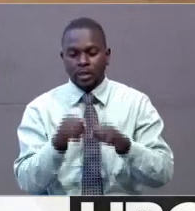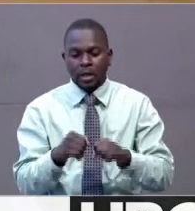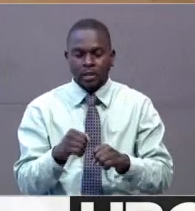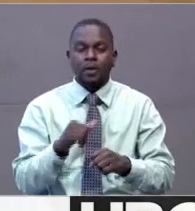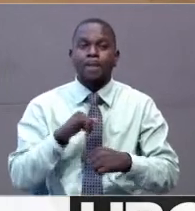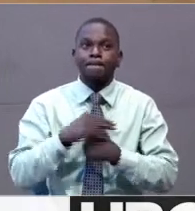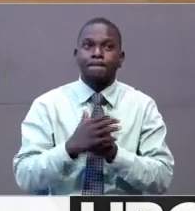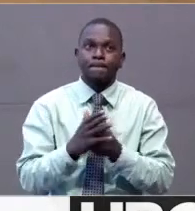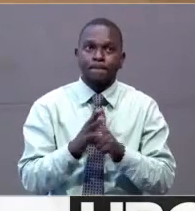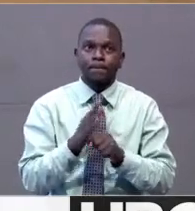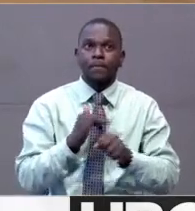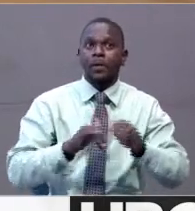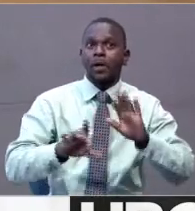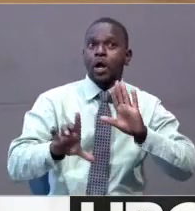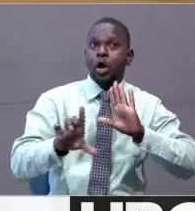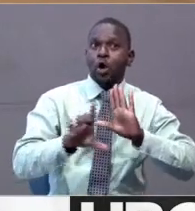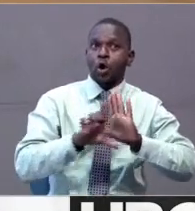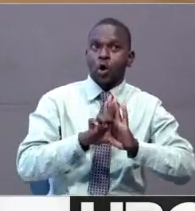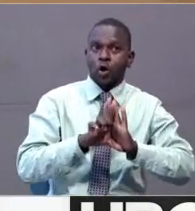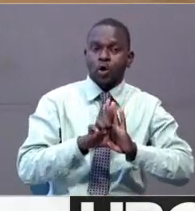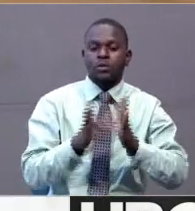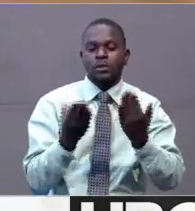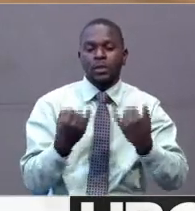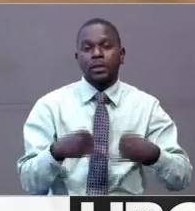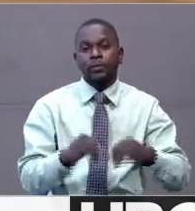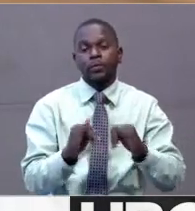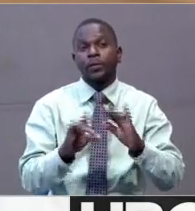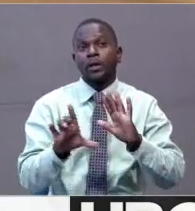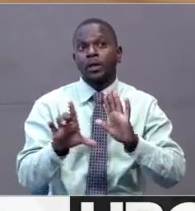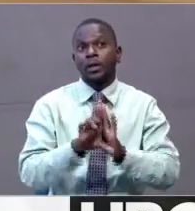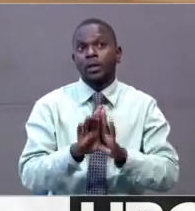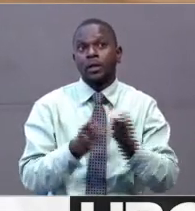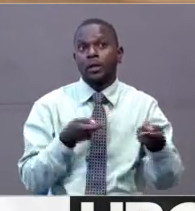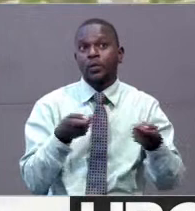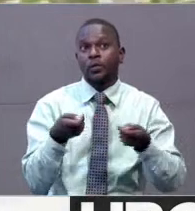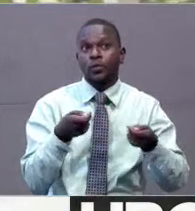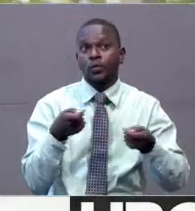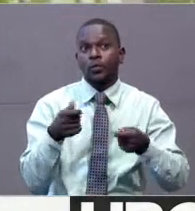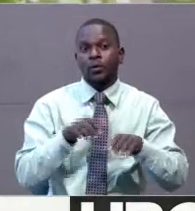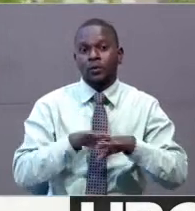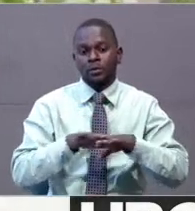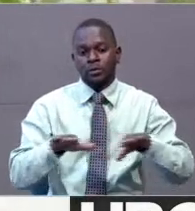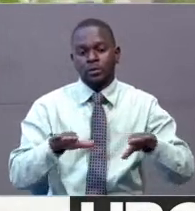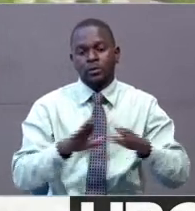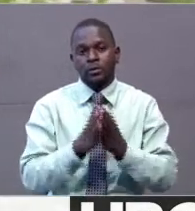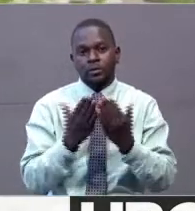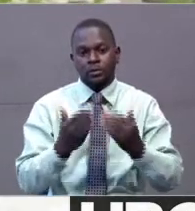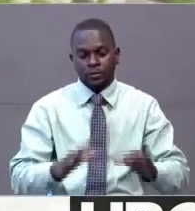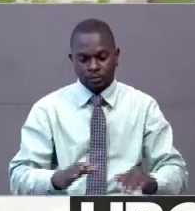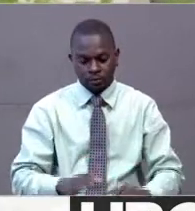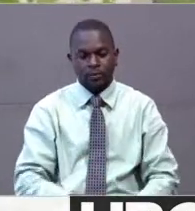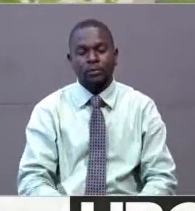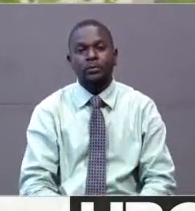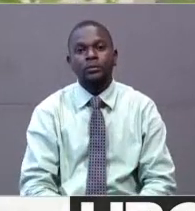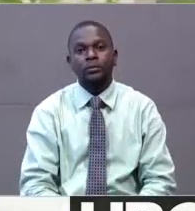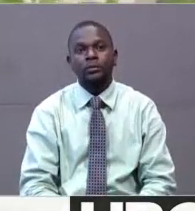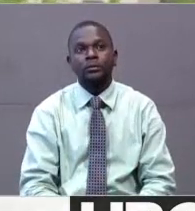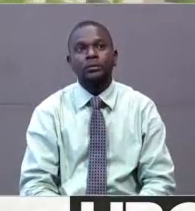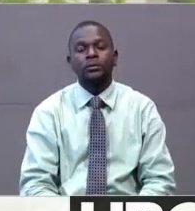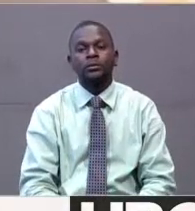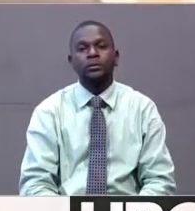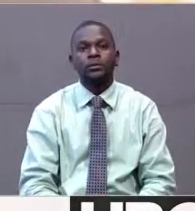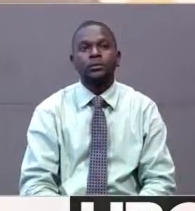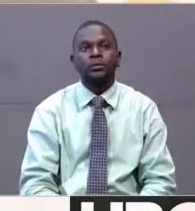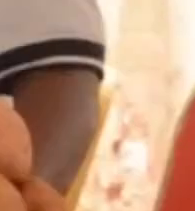make bylaws and implement them to control our land. Story compiled by Nelson Akatuhulira for